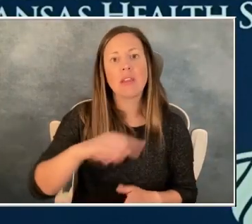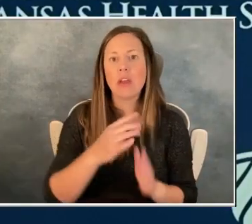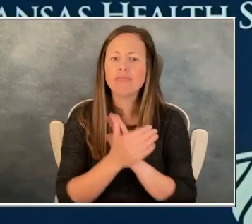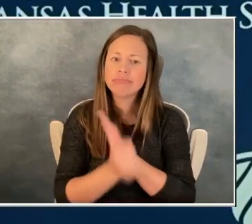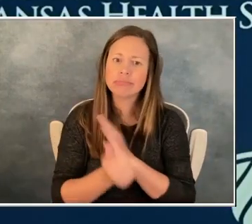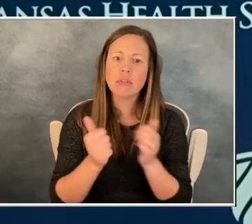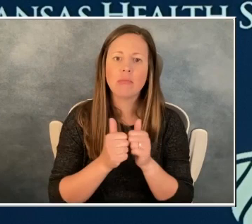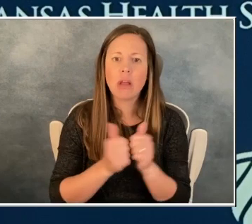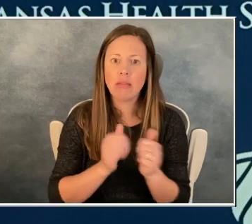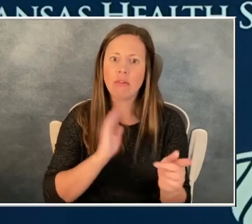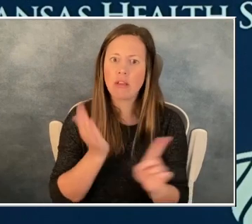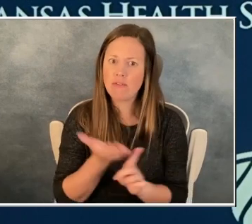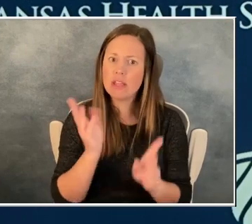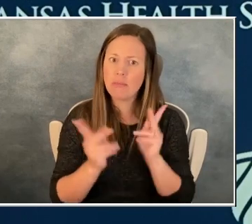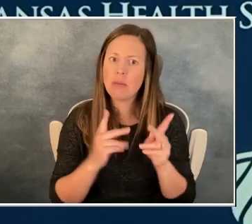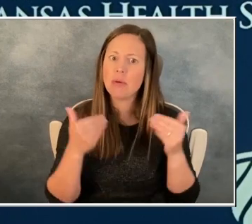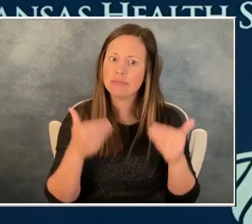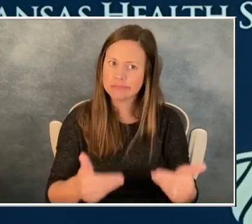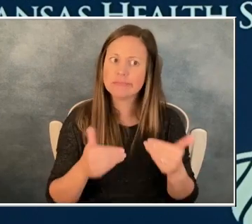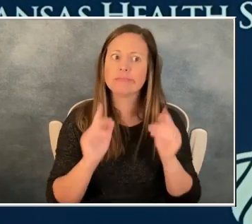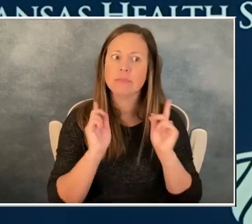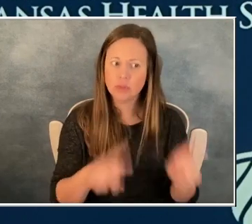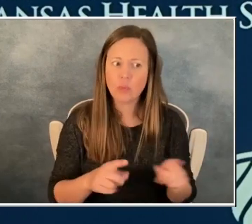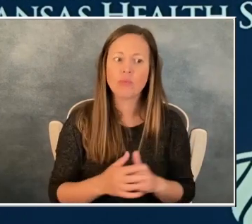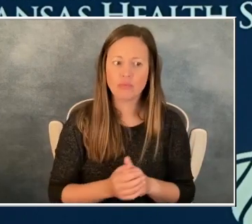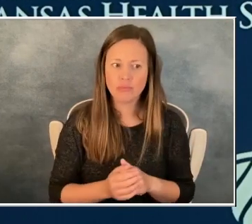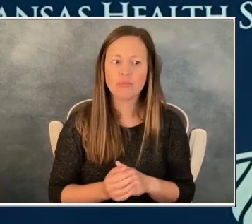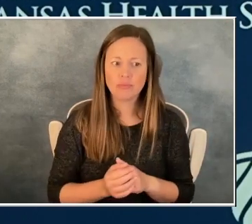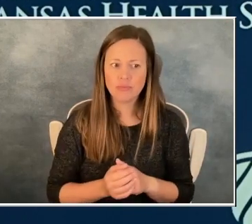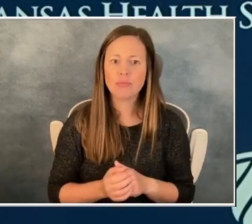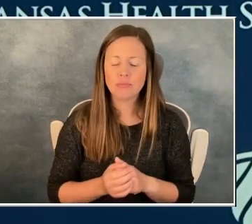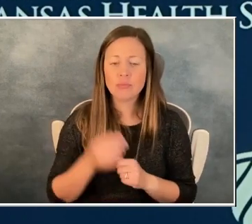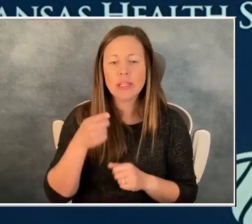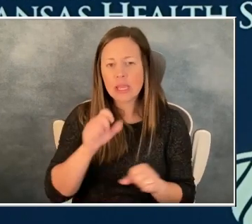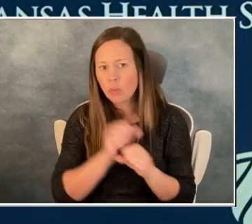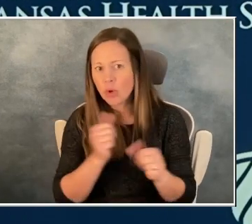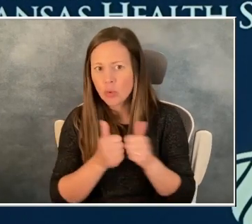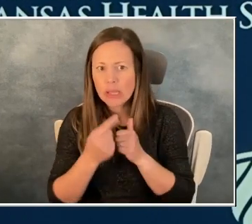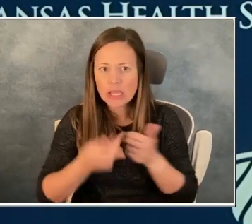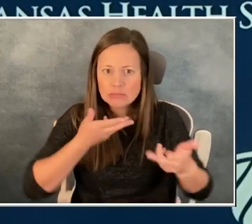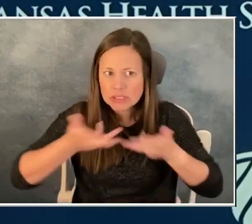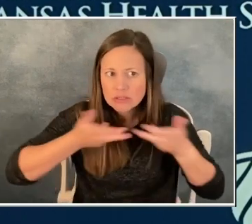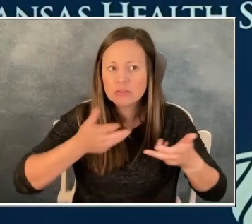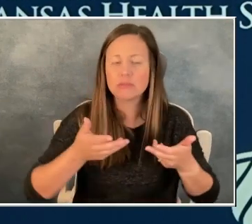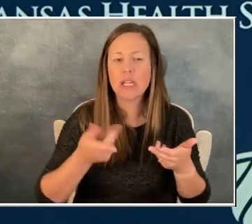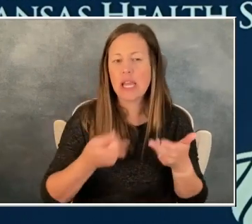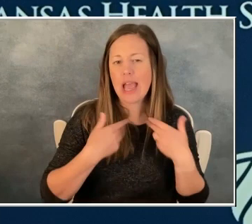this is what needs to be done. They work with them, they tell them, they have the experience. So,